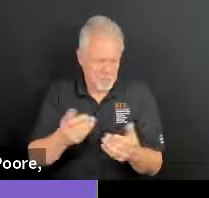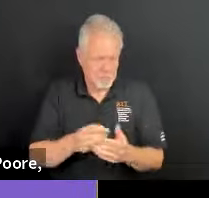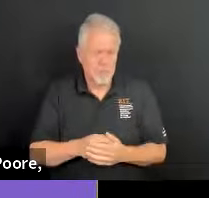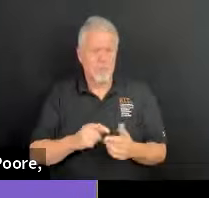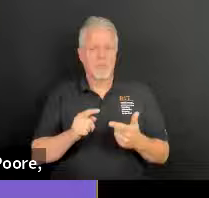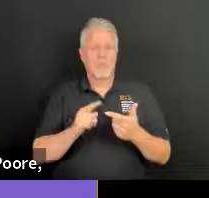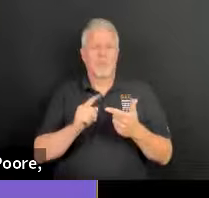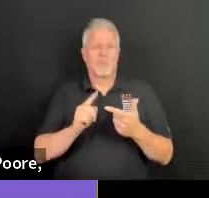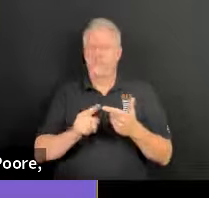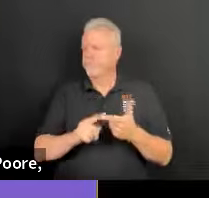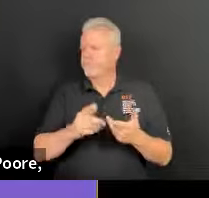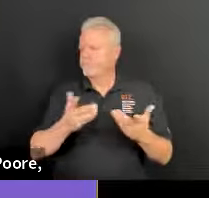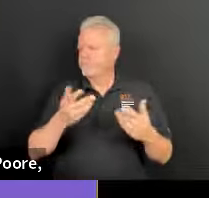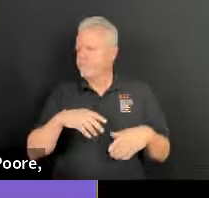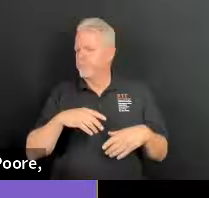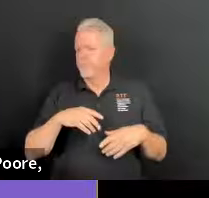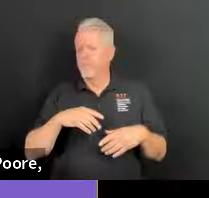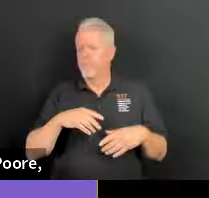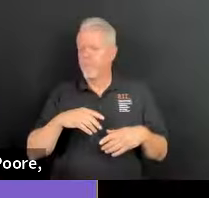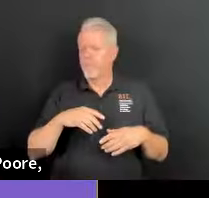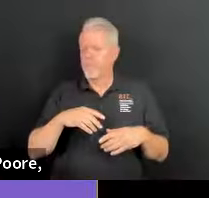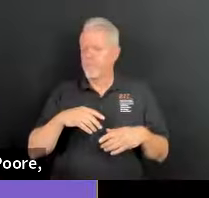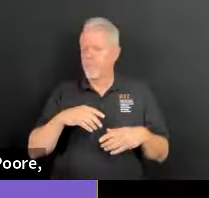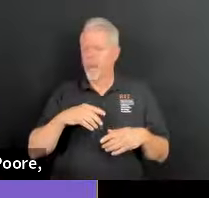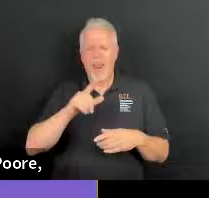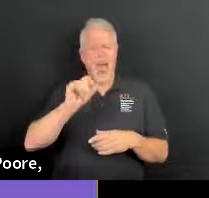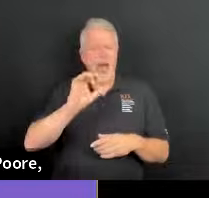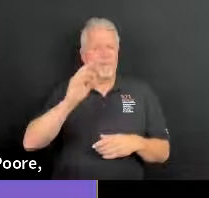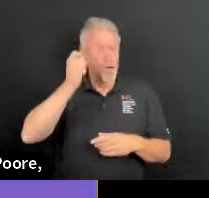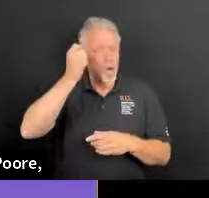is astronomical. Of course, one is financial,